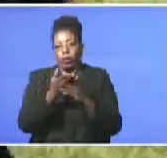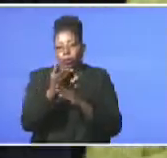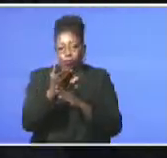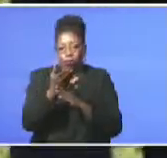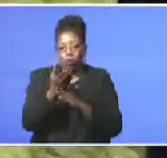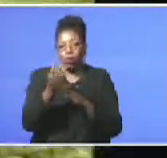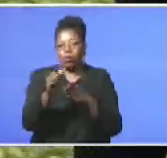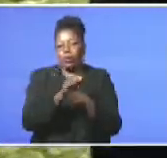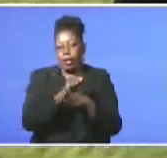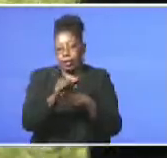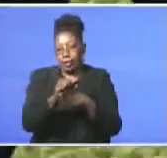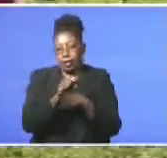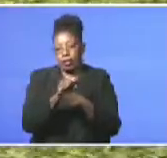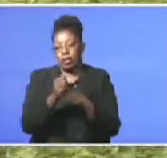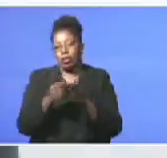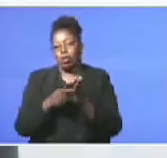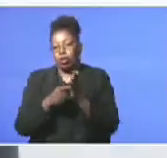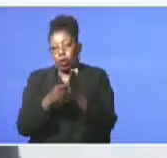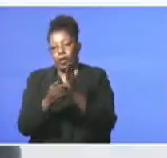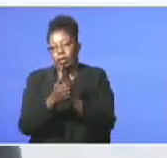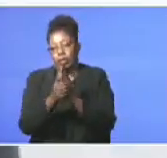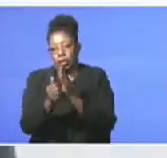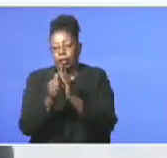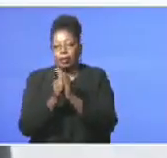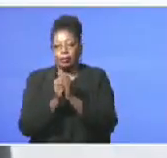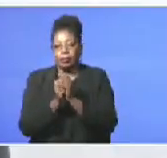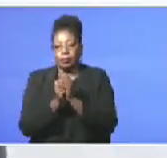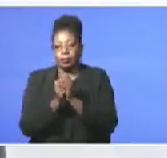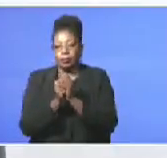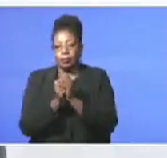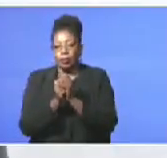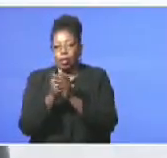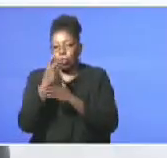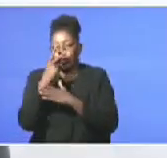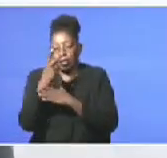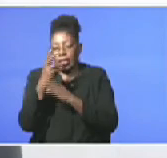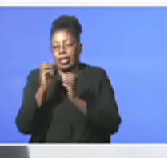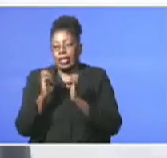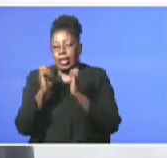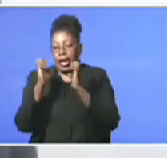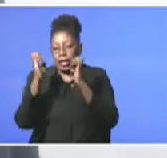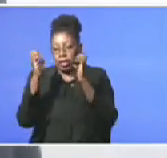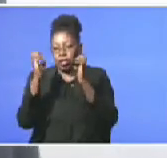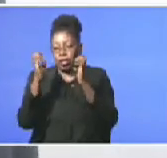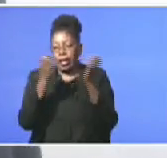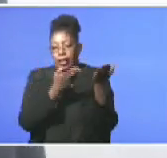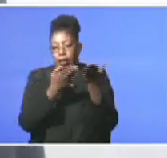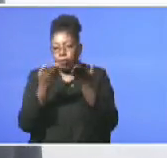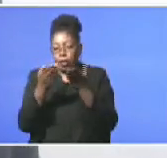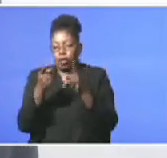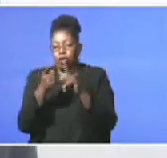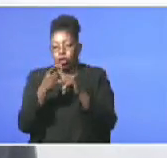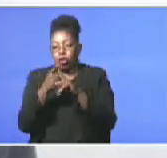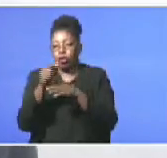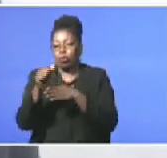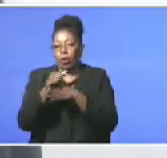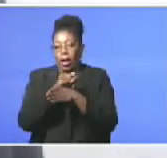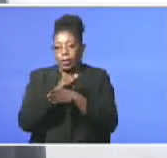scrimmage to show off their skills. Their touch was pretty good. I saw the energy that they bring to the practice, and